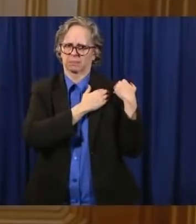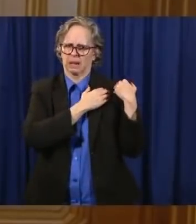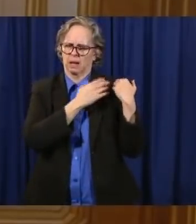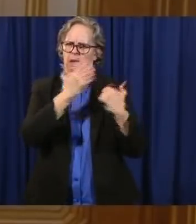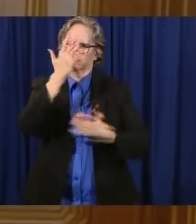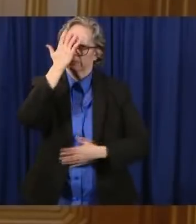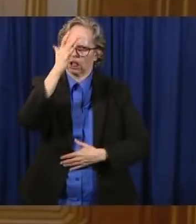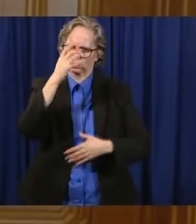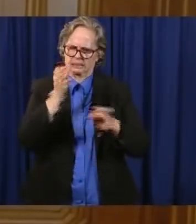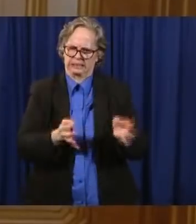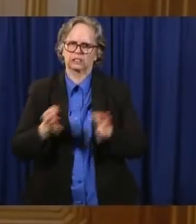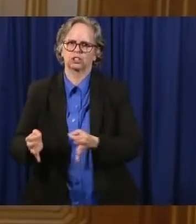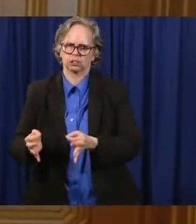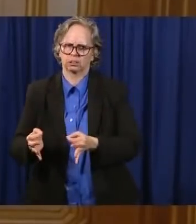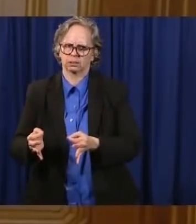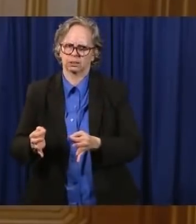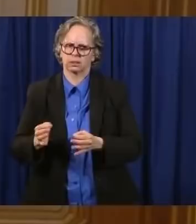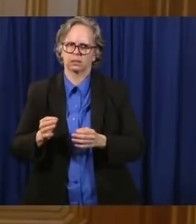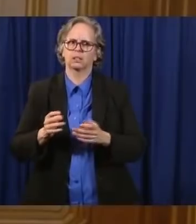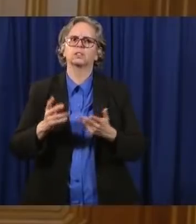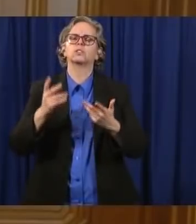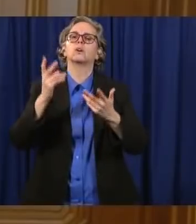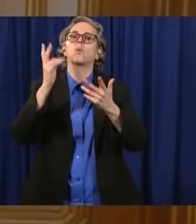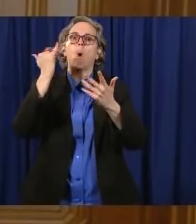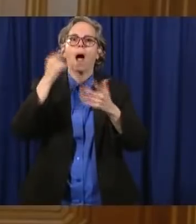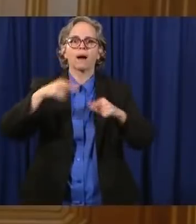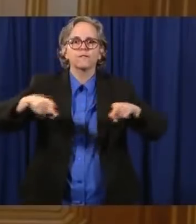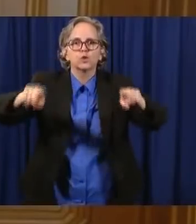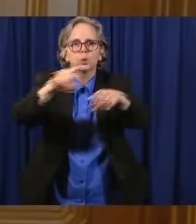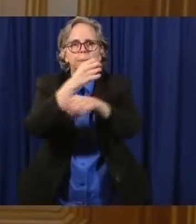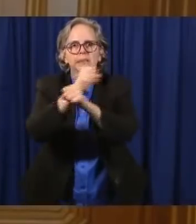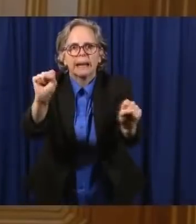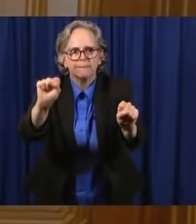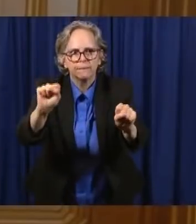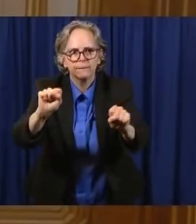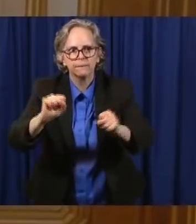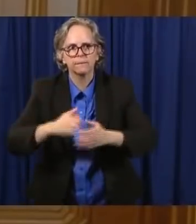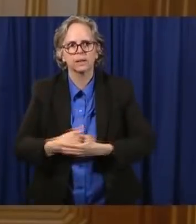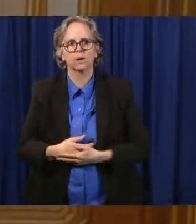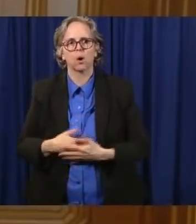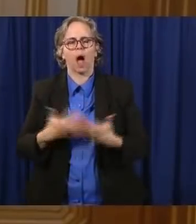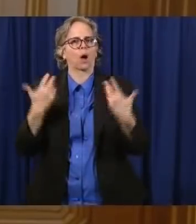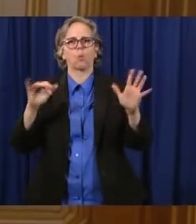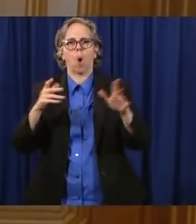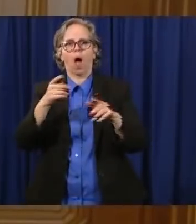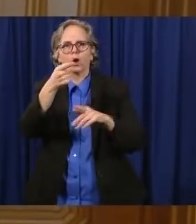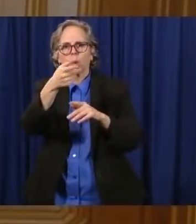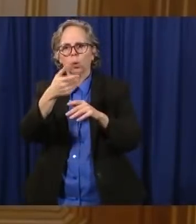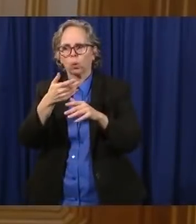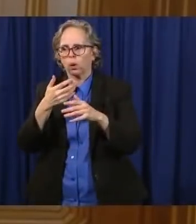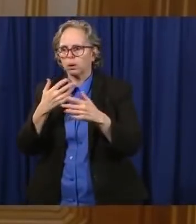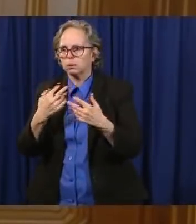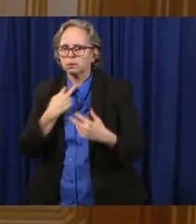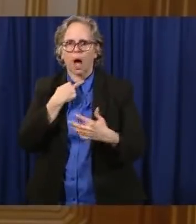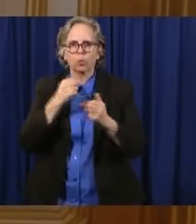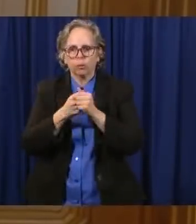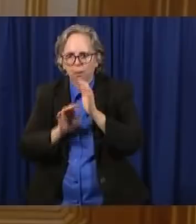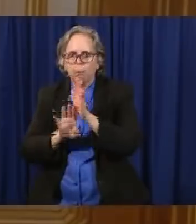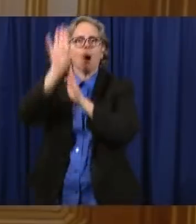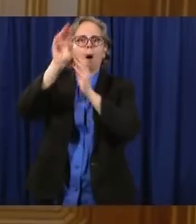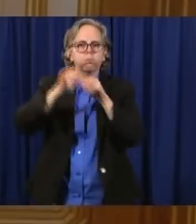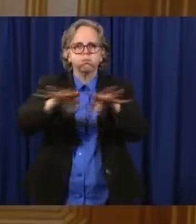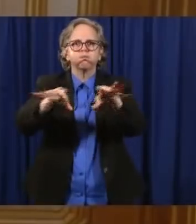but also we're going to do everything we can so that we don't have a respike, so we don't have it coming back. And that is not going to be